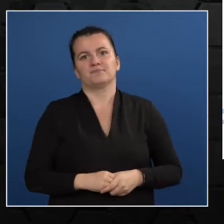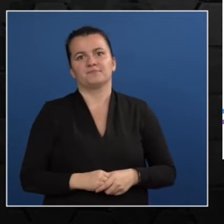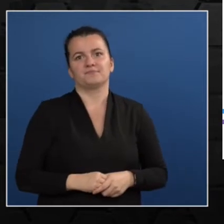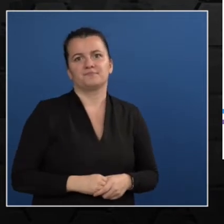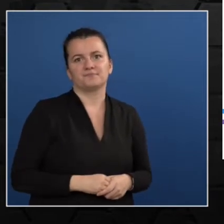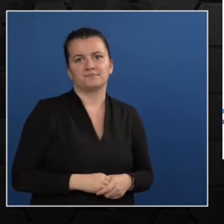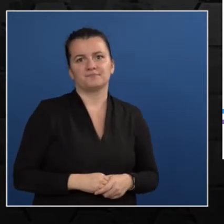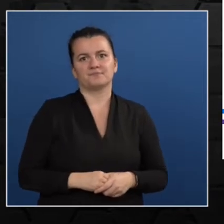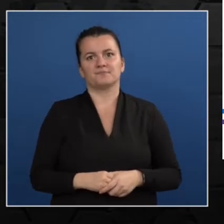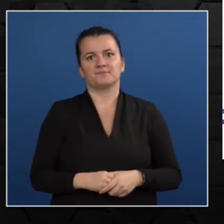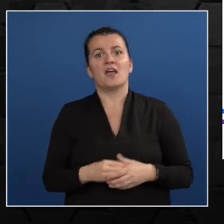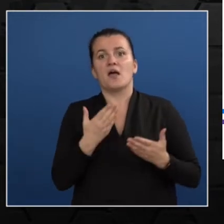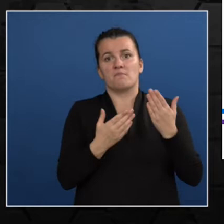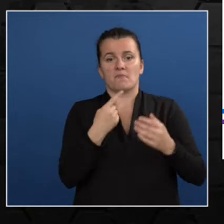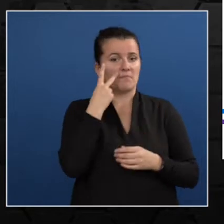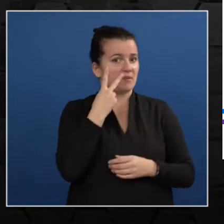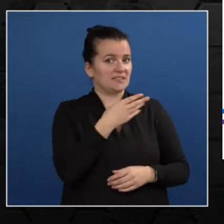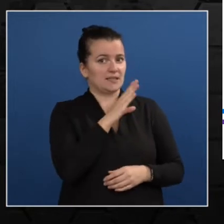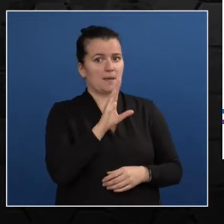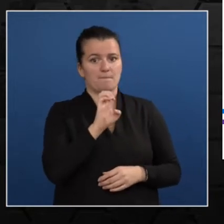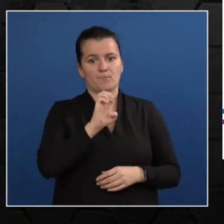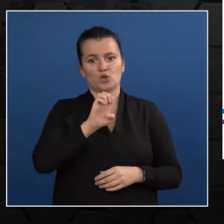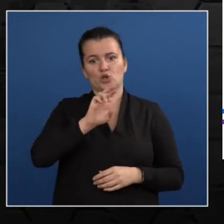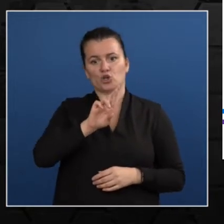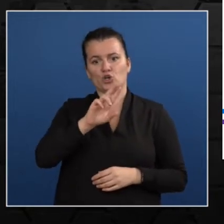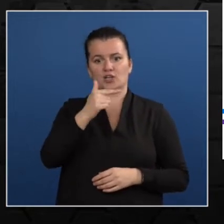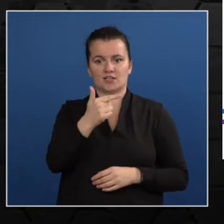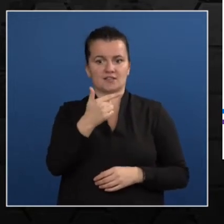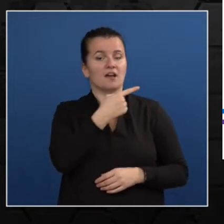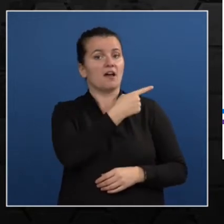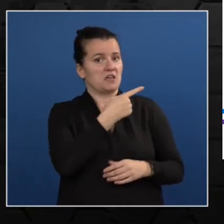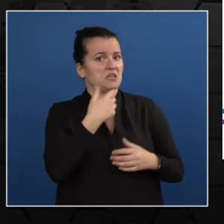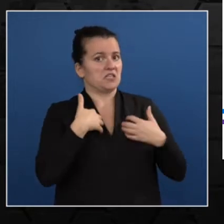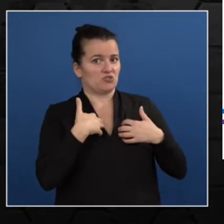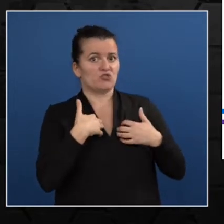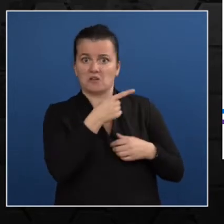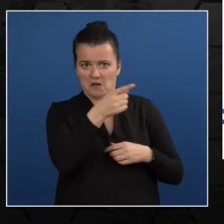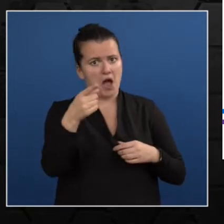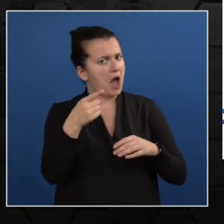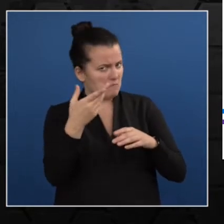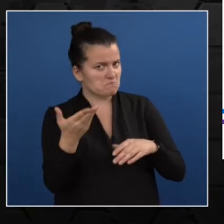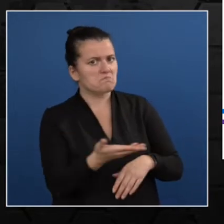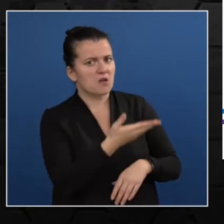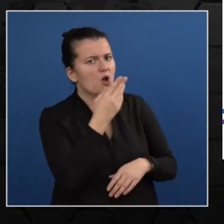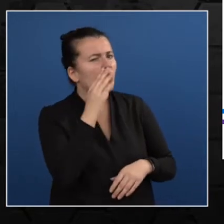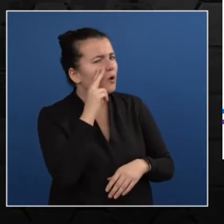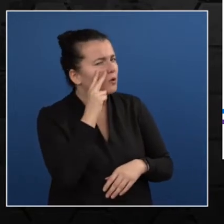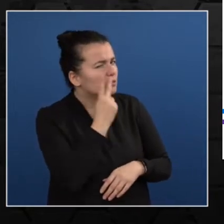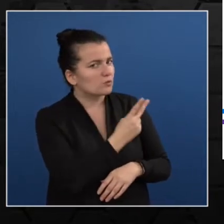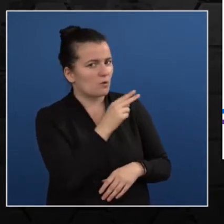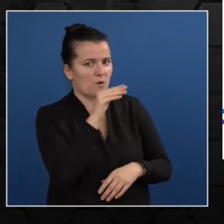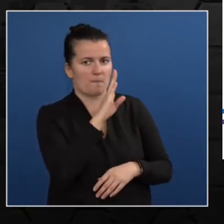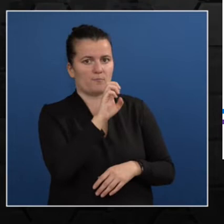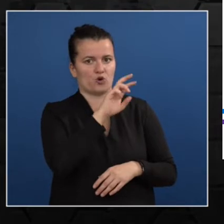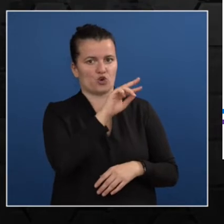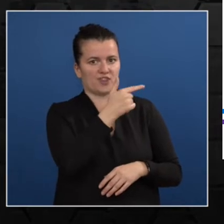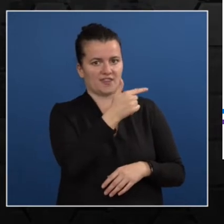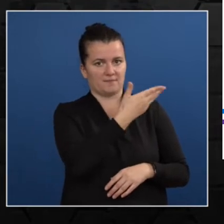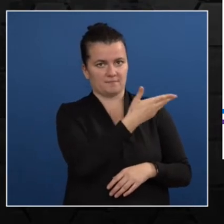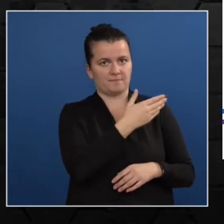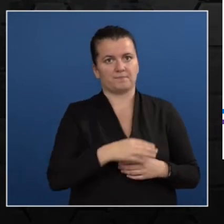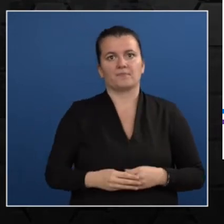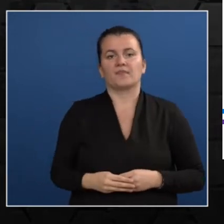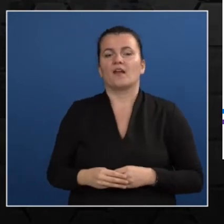Okay. And what can you do with NLP? That is like the main question people